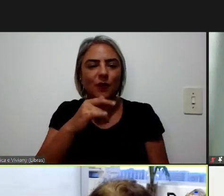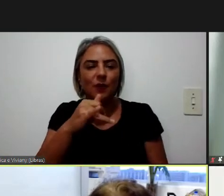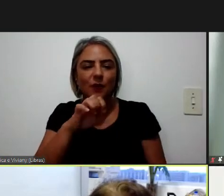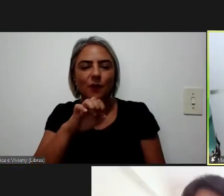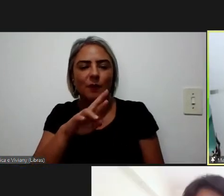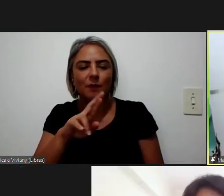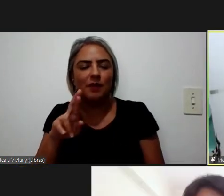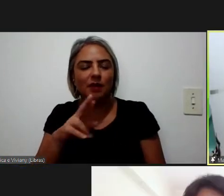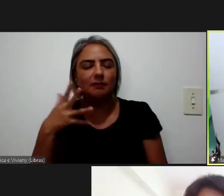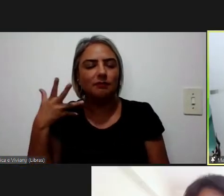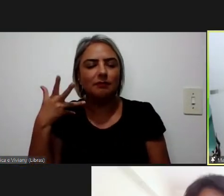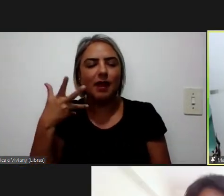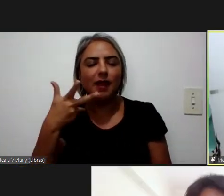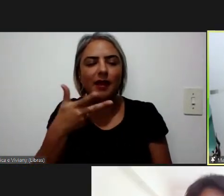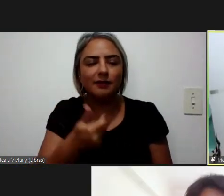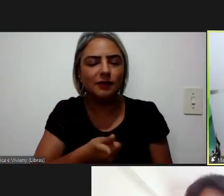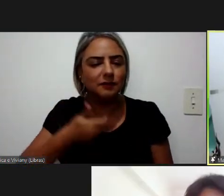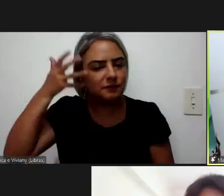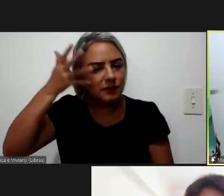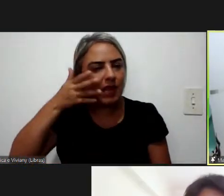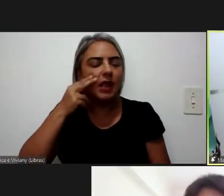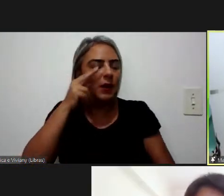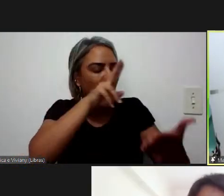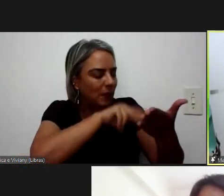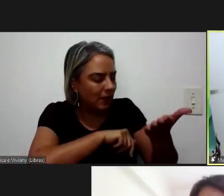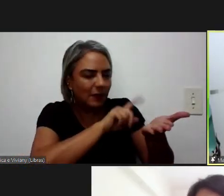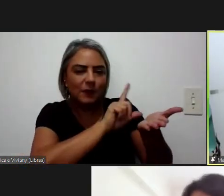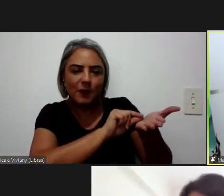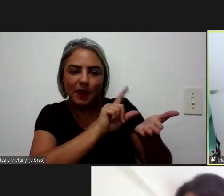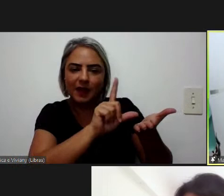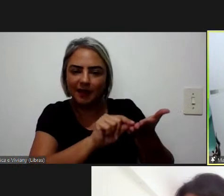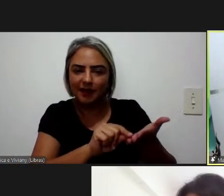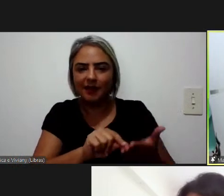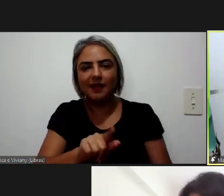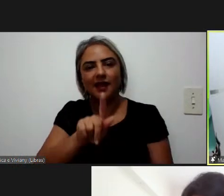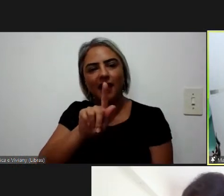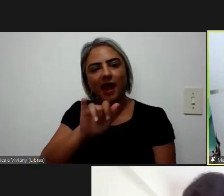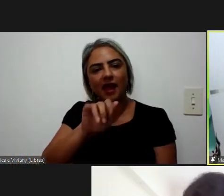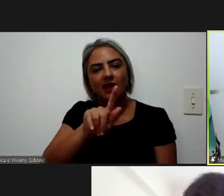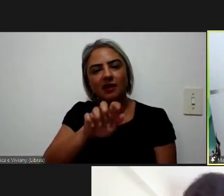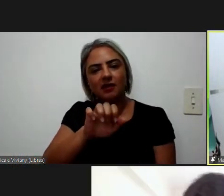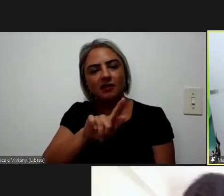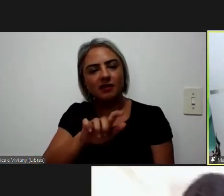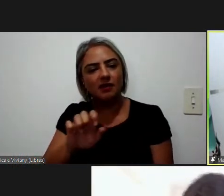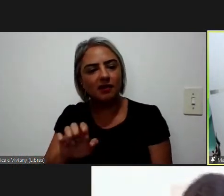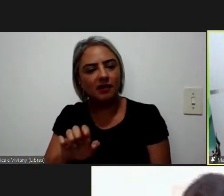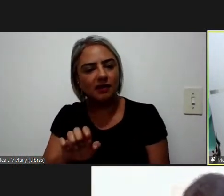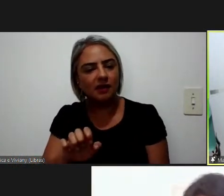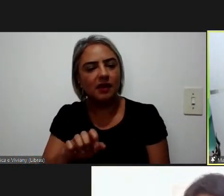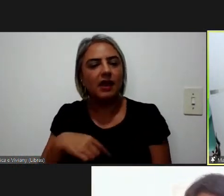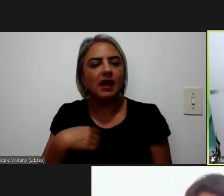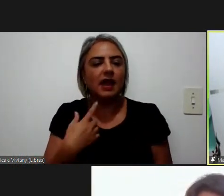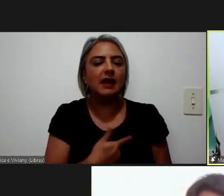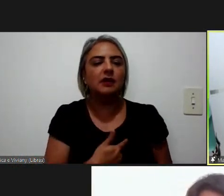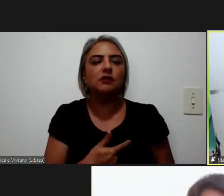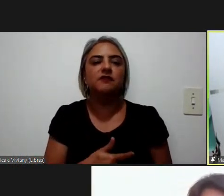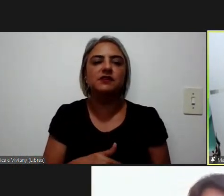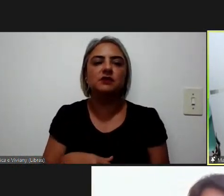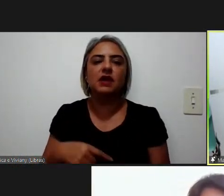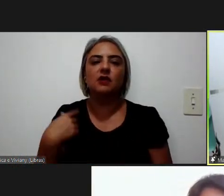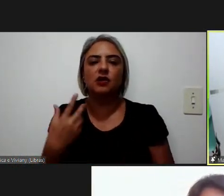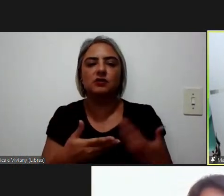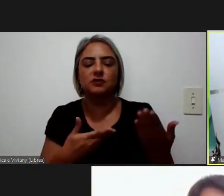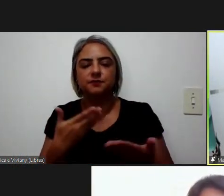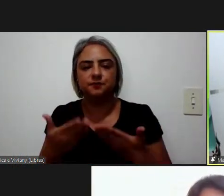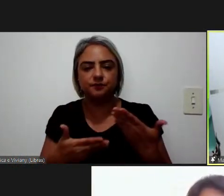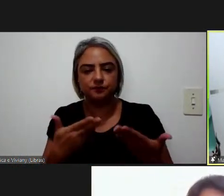Peter for this excellent presentation. I already had the article that Giselle sent me,